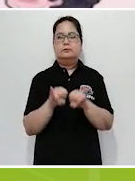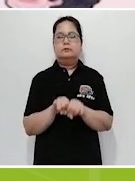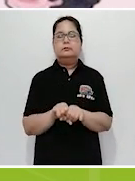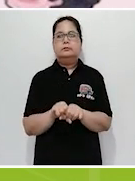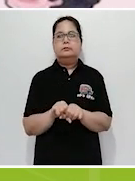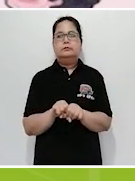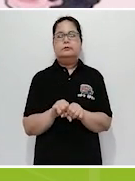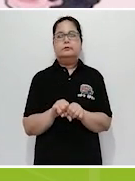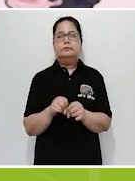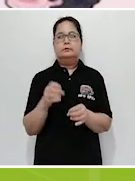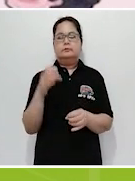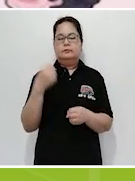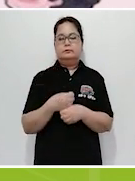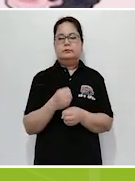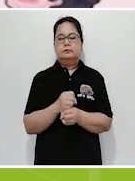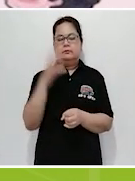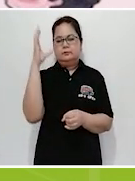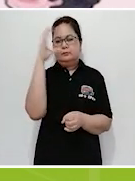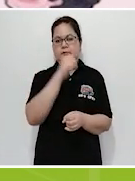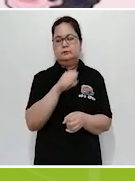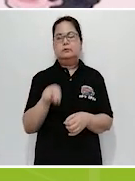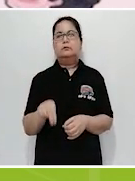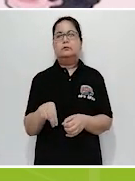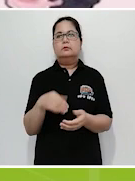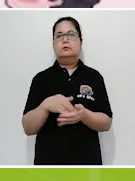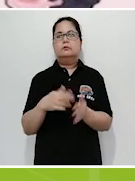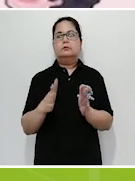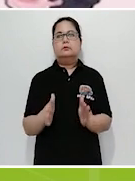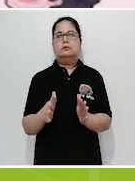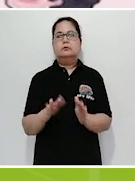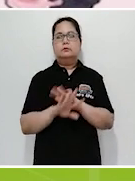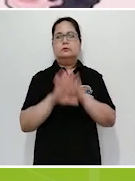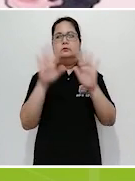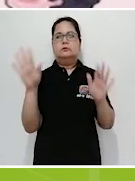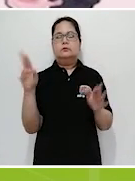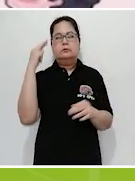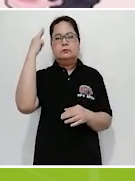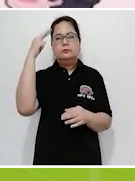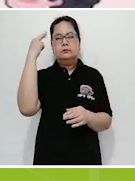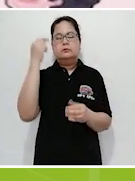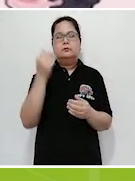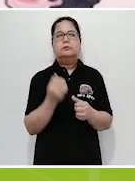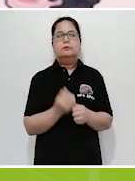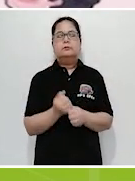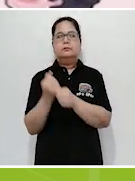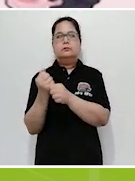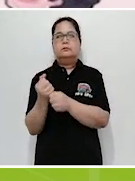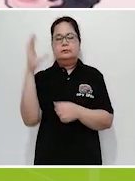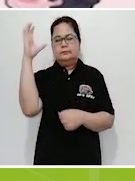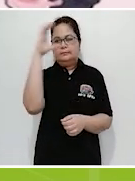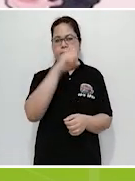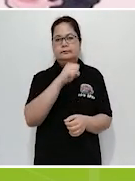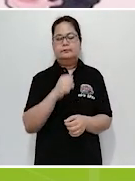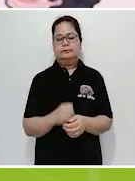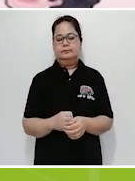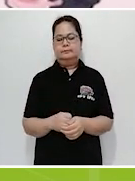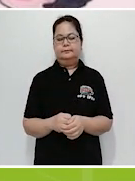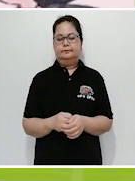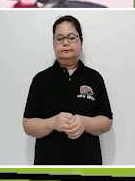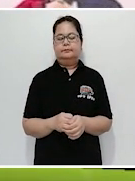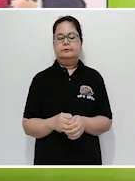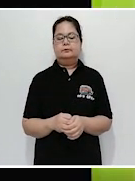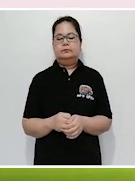is important in making predictions since they require students to have a clear reason to support their